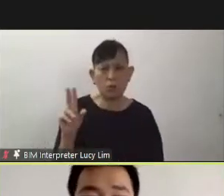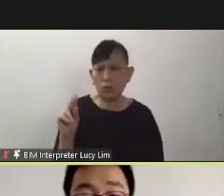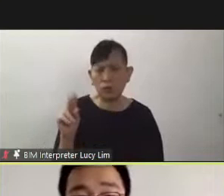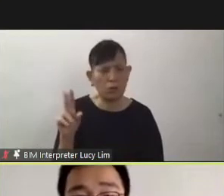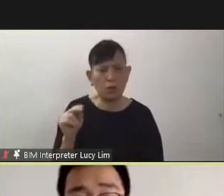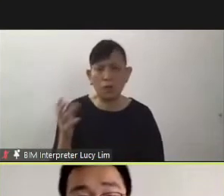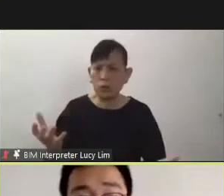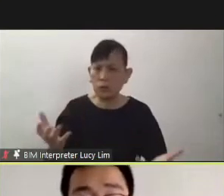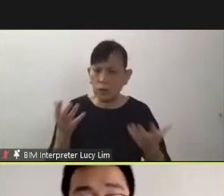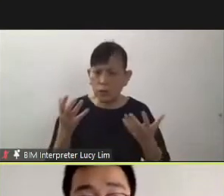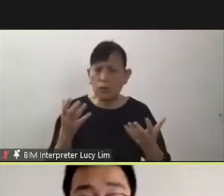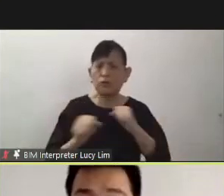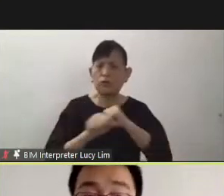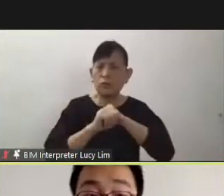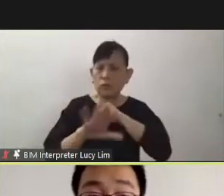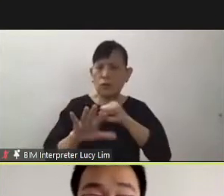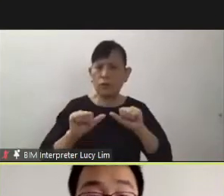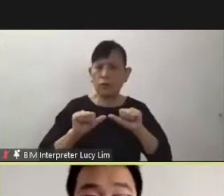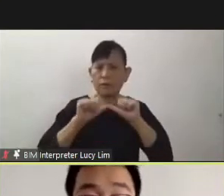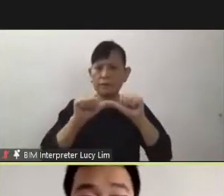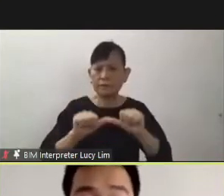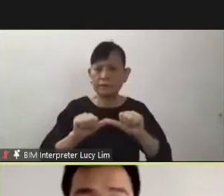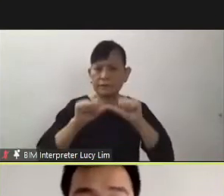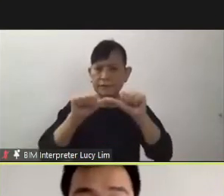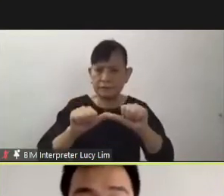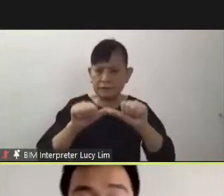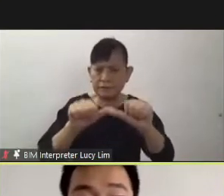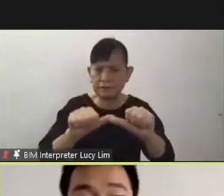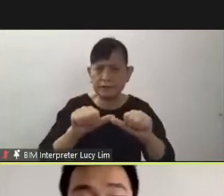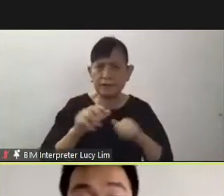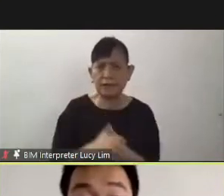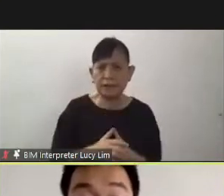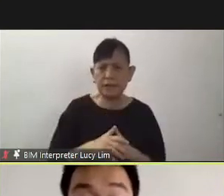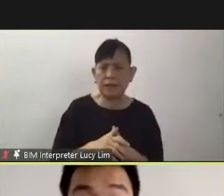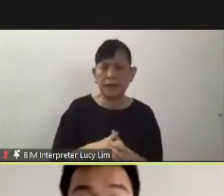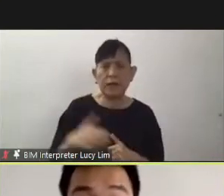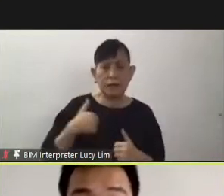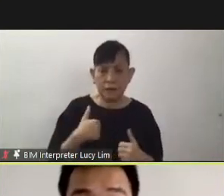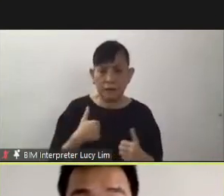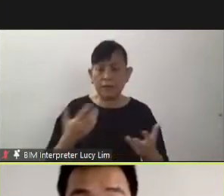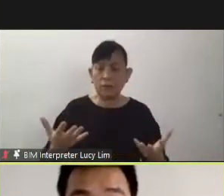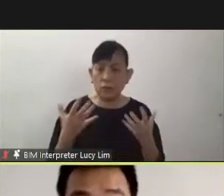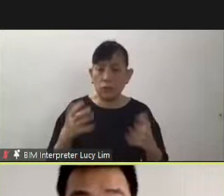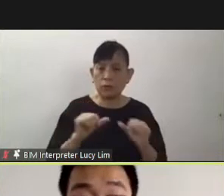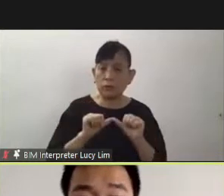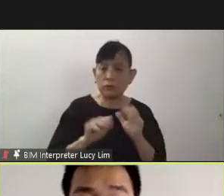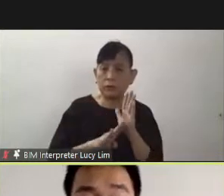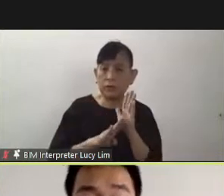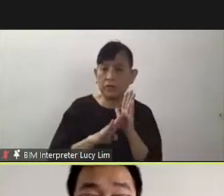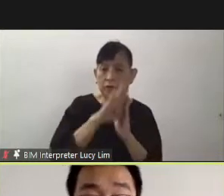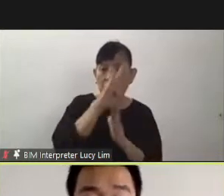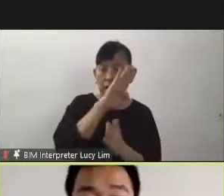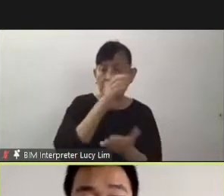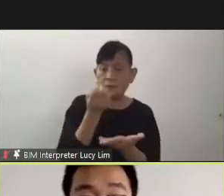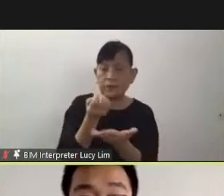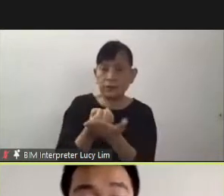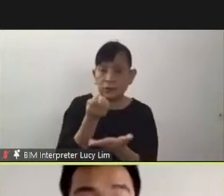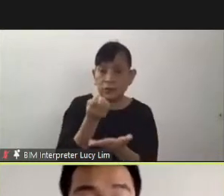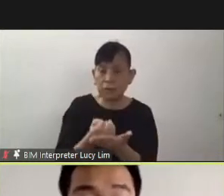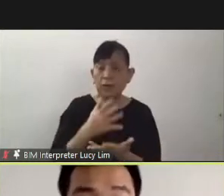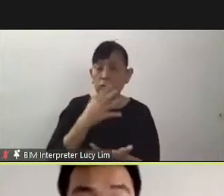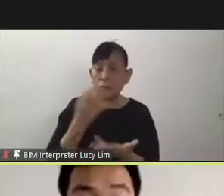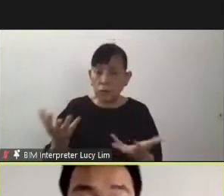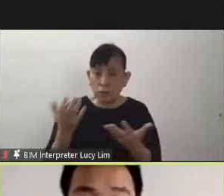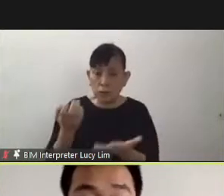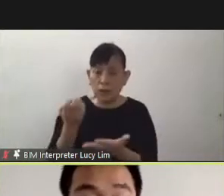promote sustainable development. Please remember, even if we want to develop an economy, if we want an economic growth,